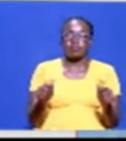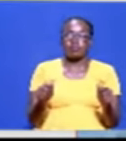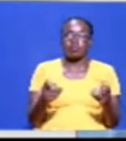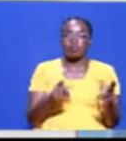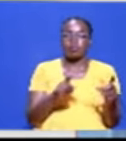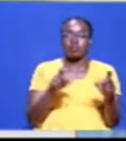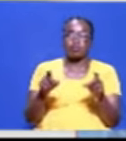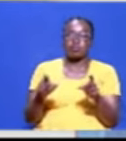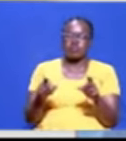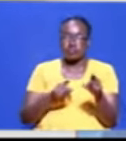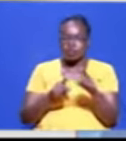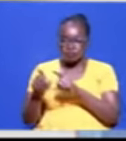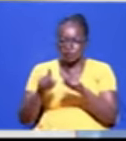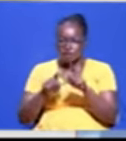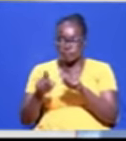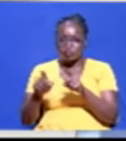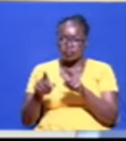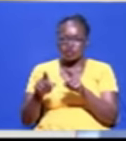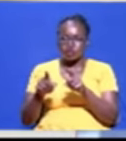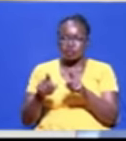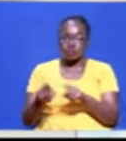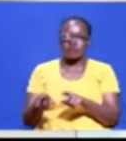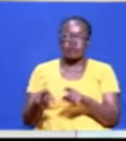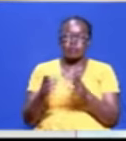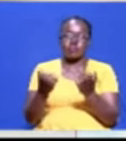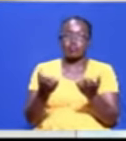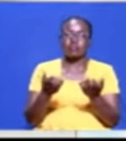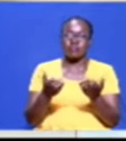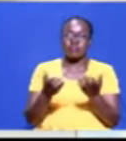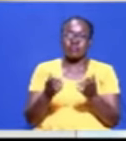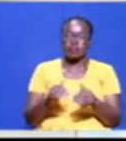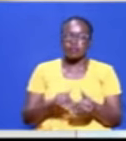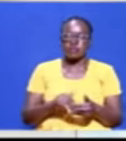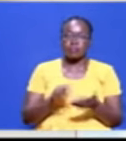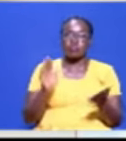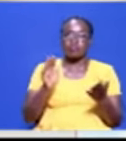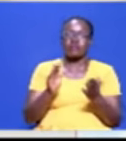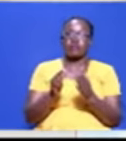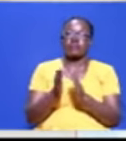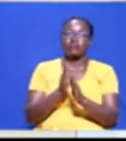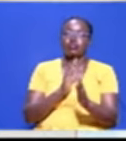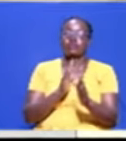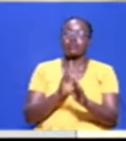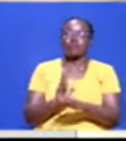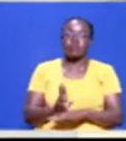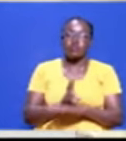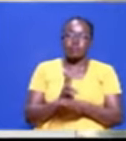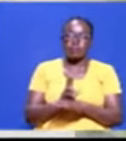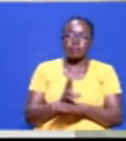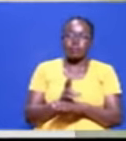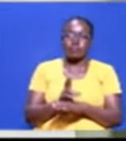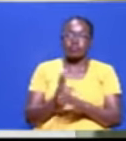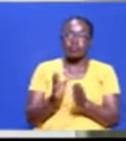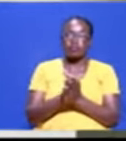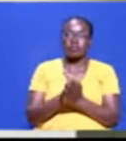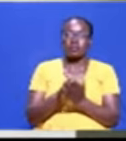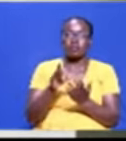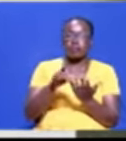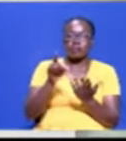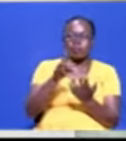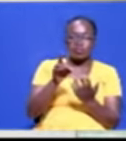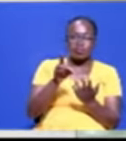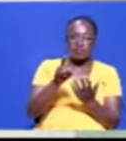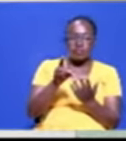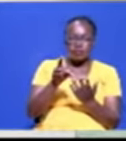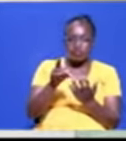board. Sepetu has highlighted the need for the port to persuade more shipping lines to use the port as the preferred transshipment port. Kenya